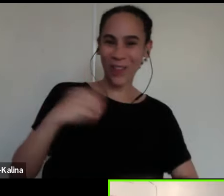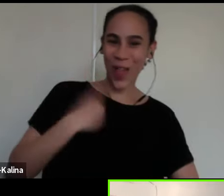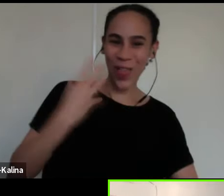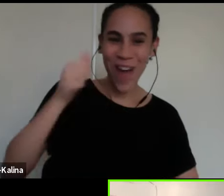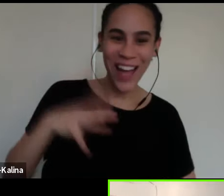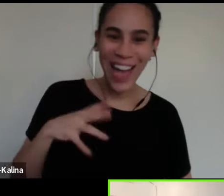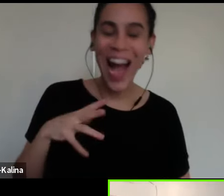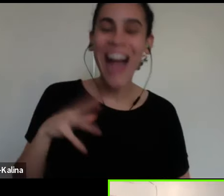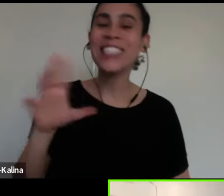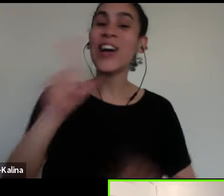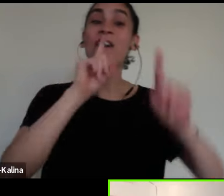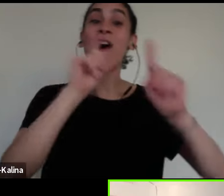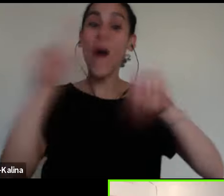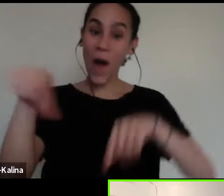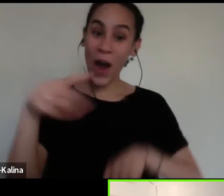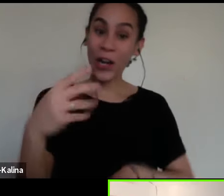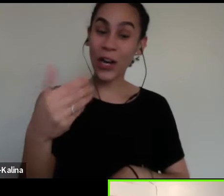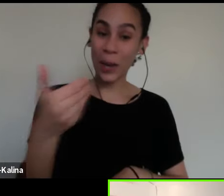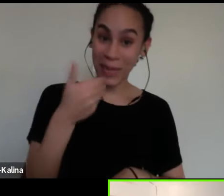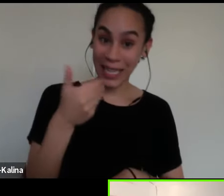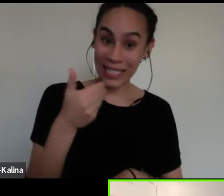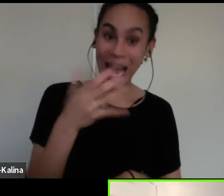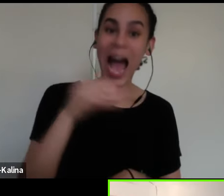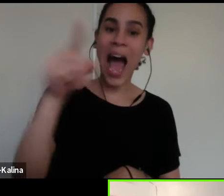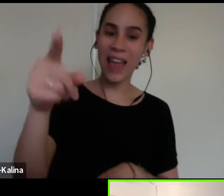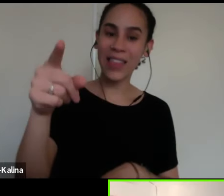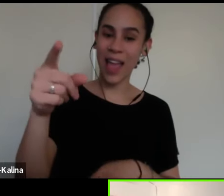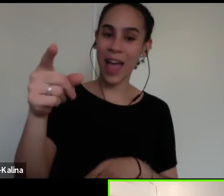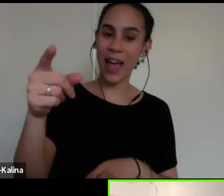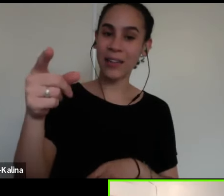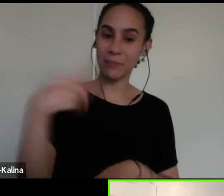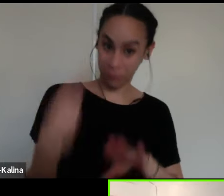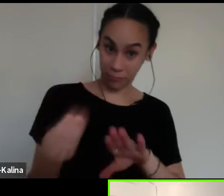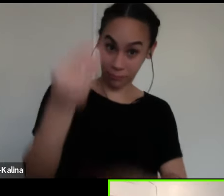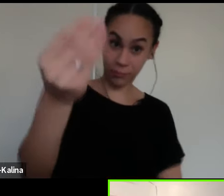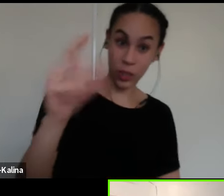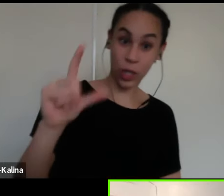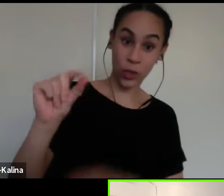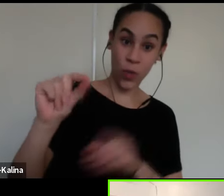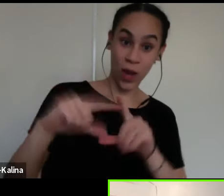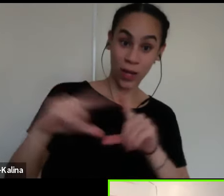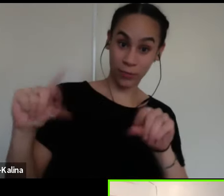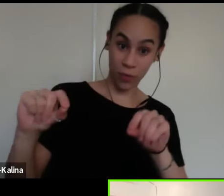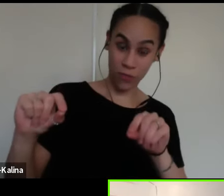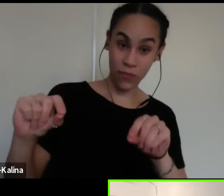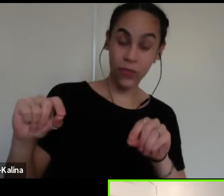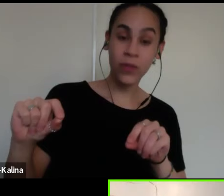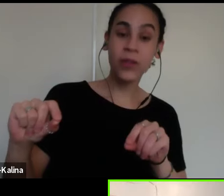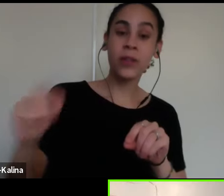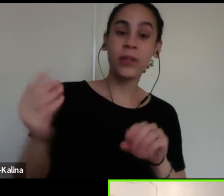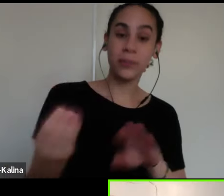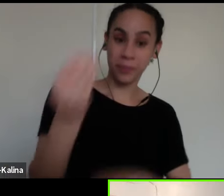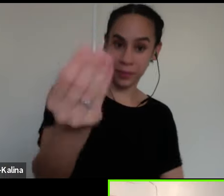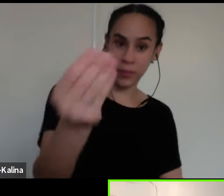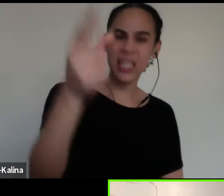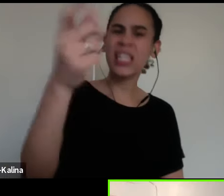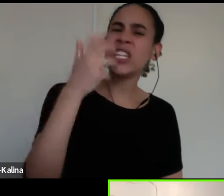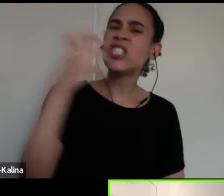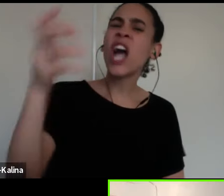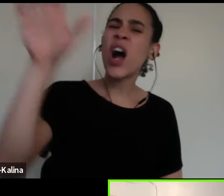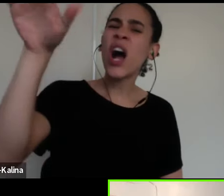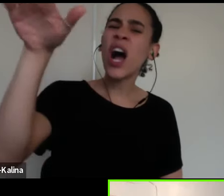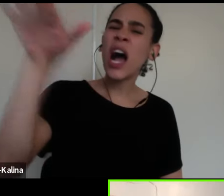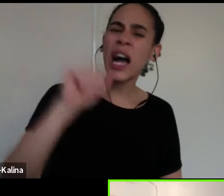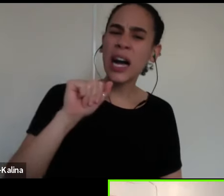and they come to collect my 20 to hand to the guy who's delivering it. And he shouts back to me. He says, you